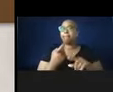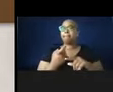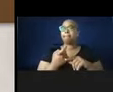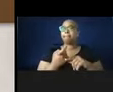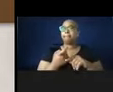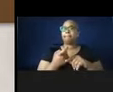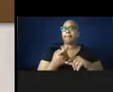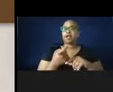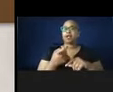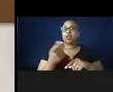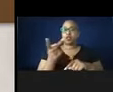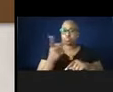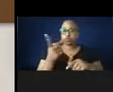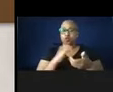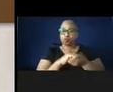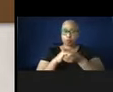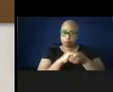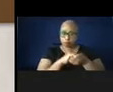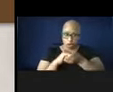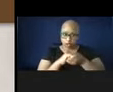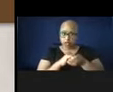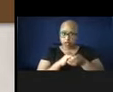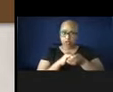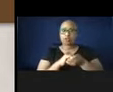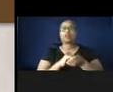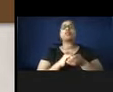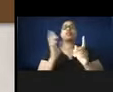partner assigned spaces.